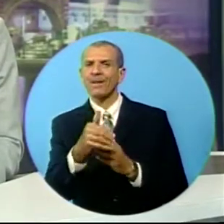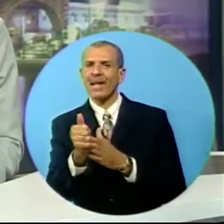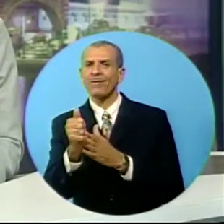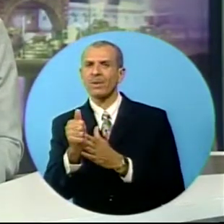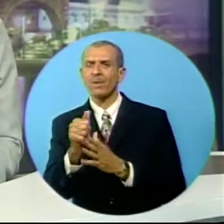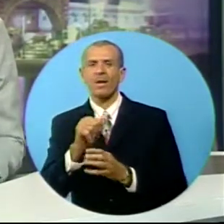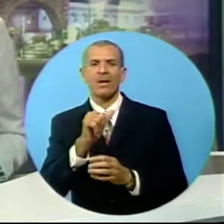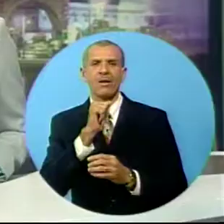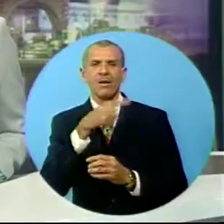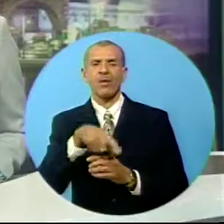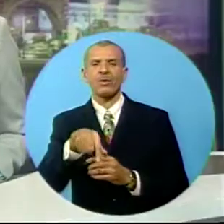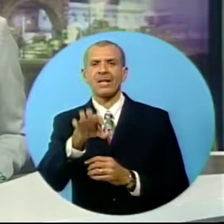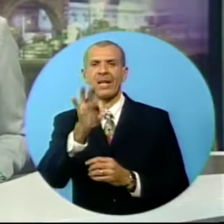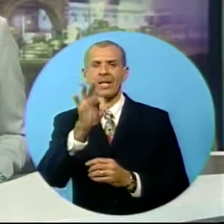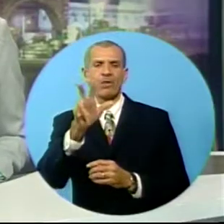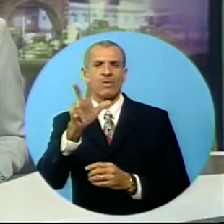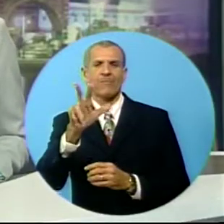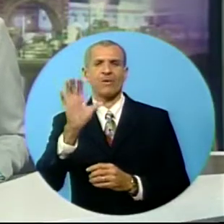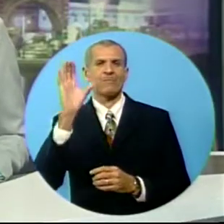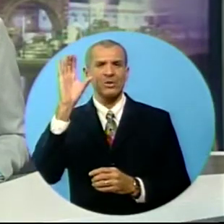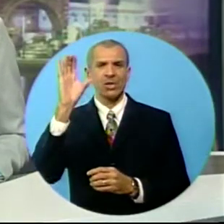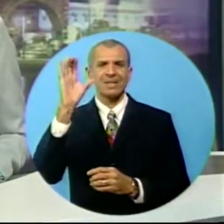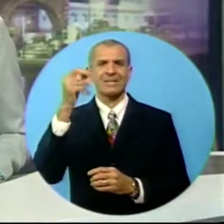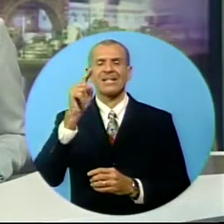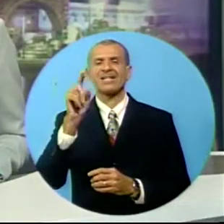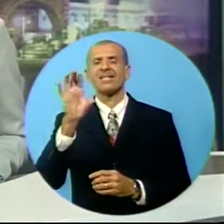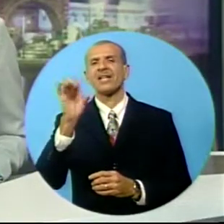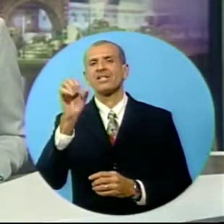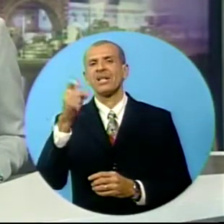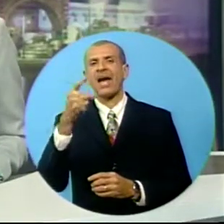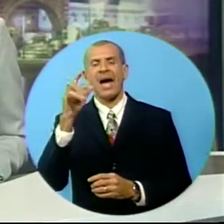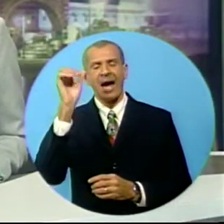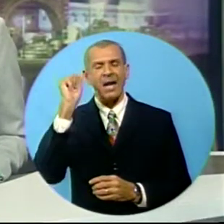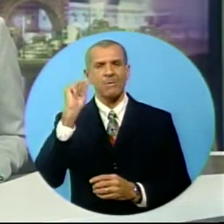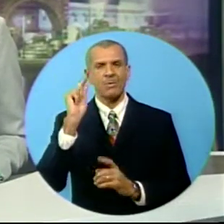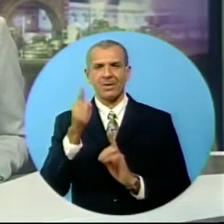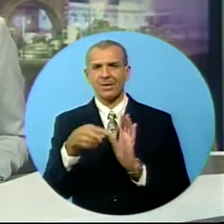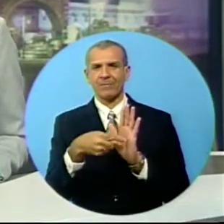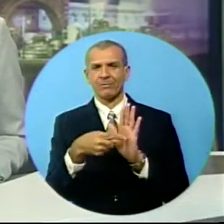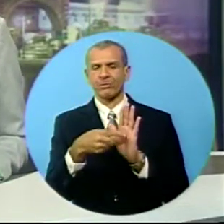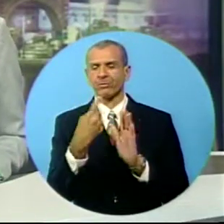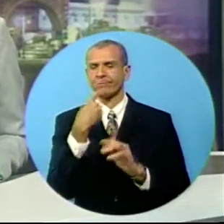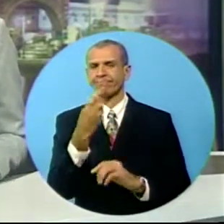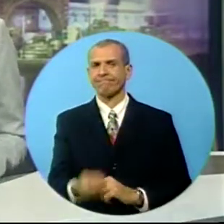93 from Chas Searles CBC's Anne-Marie Burke was there for that innings